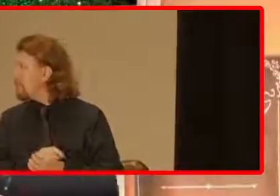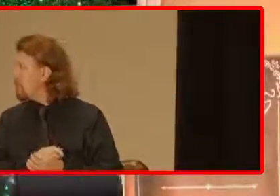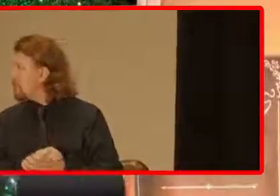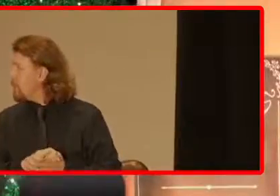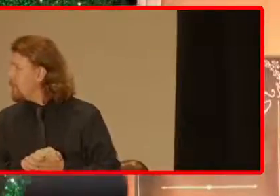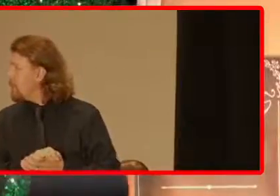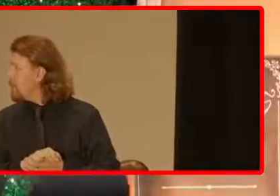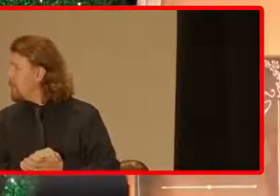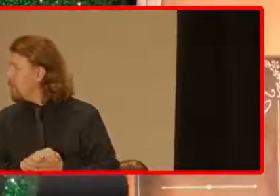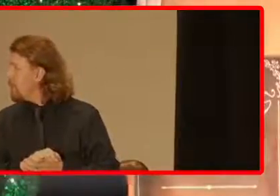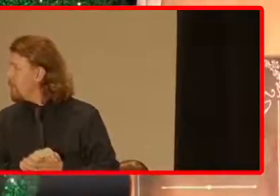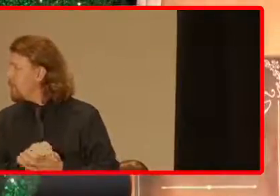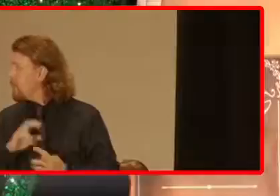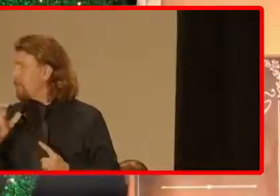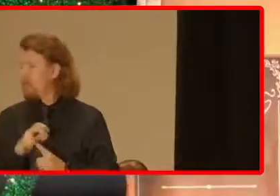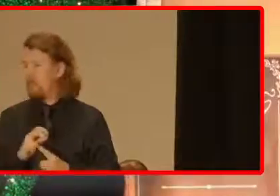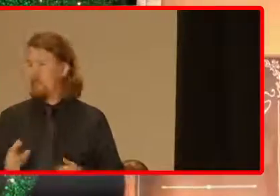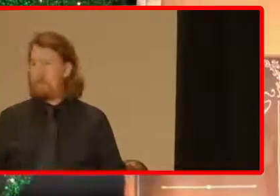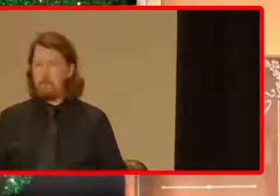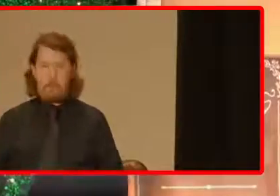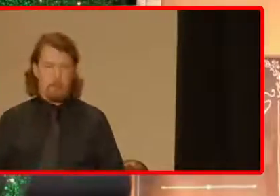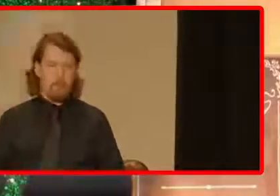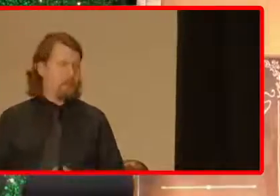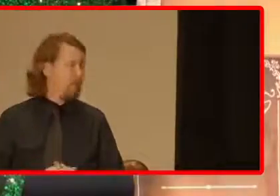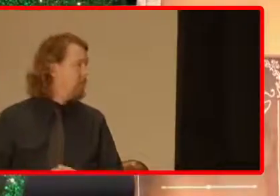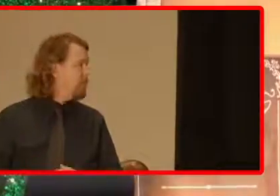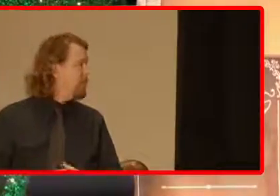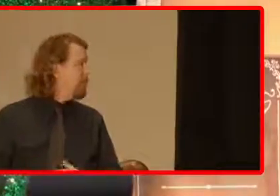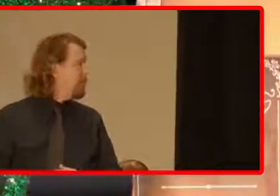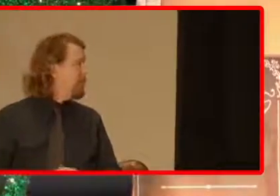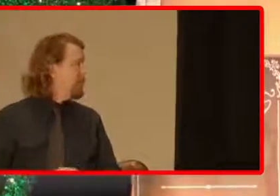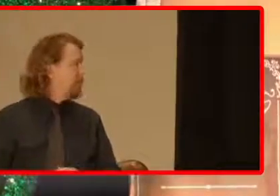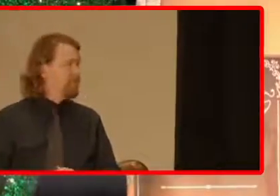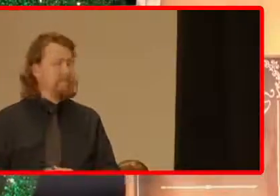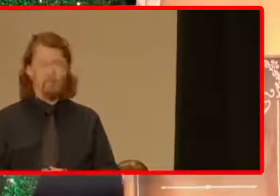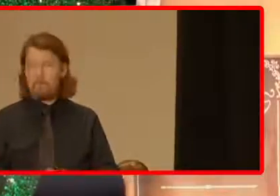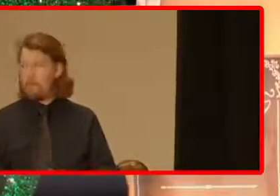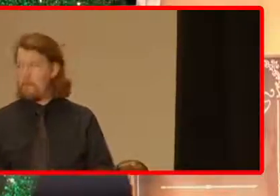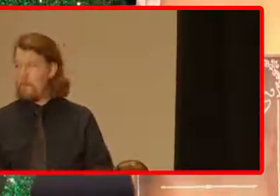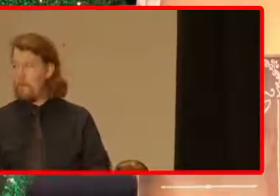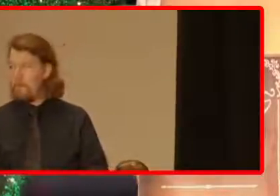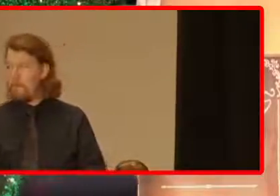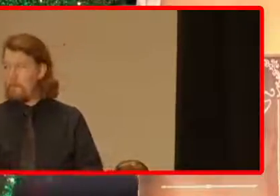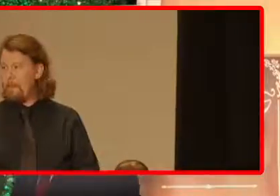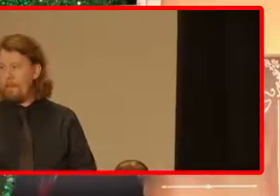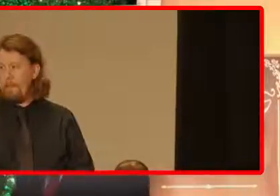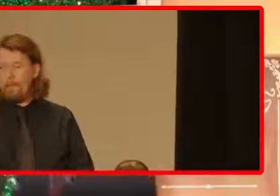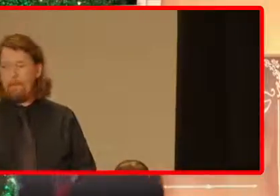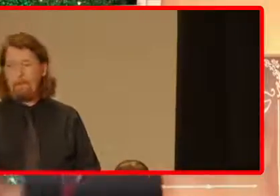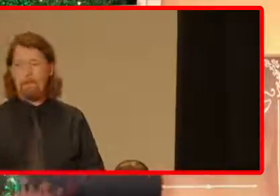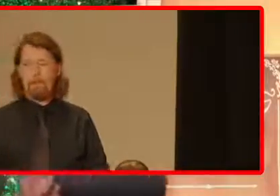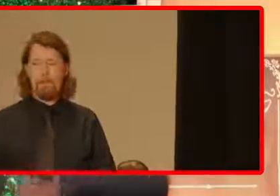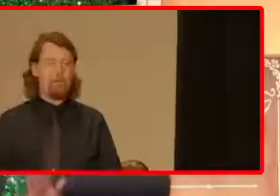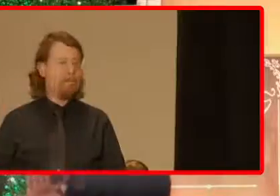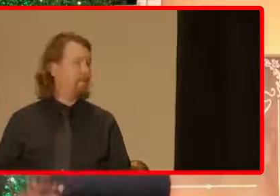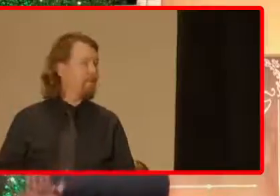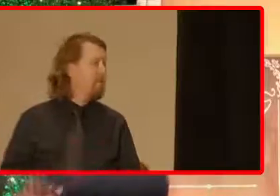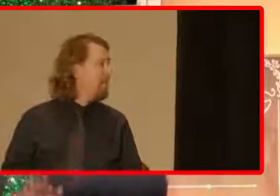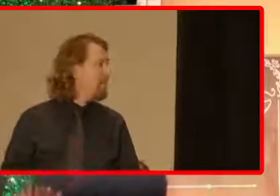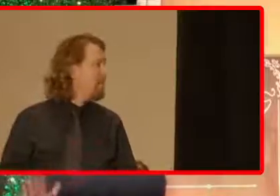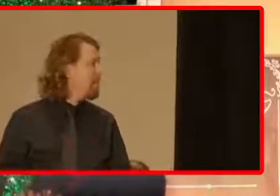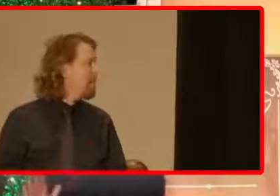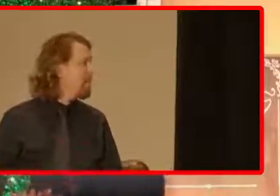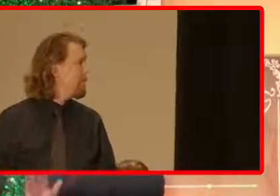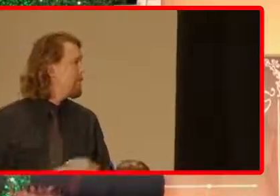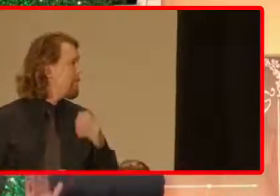President Bill Galvano. It's for you. It's your all-time championship belt. It's for me. It's for you. These oh, my gosh.